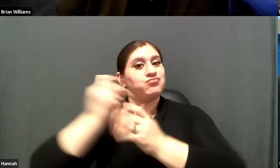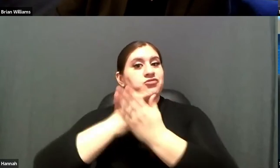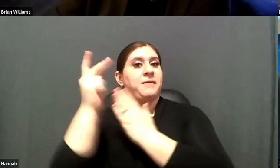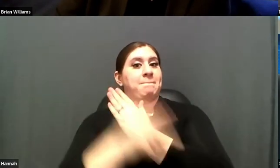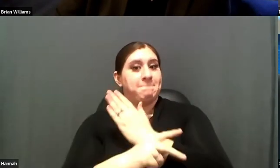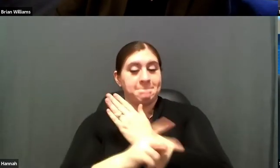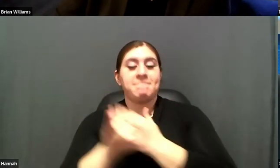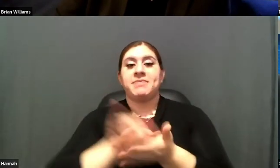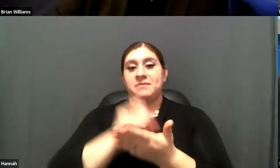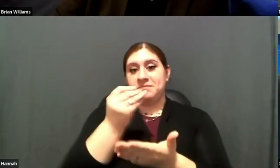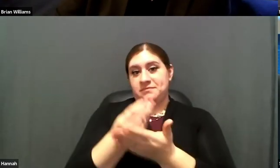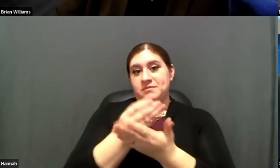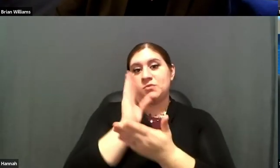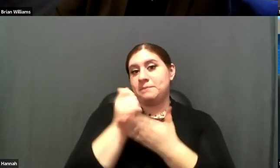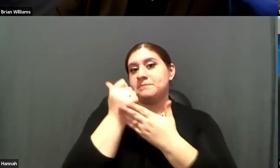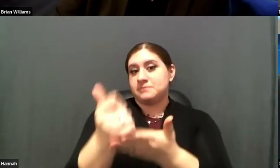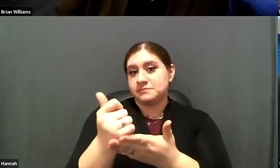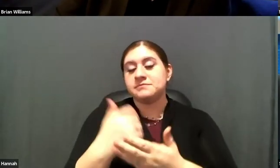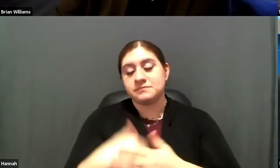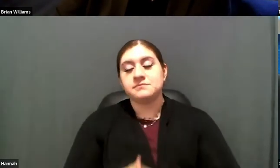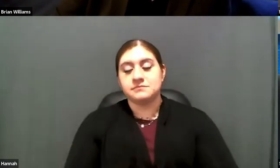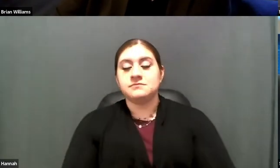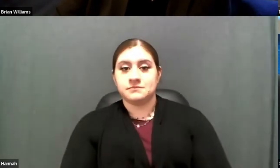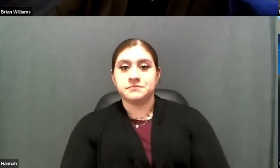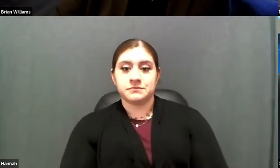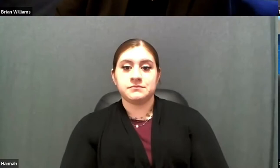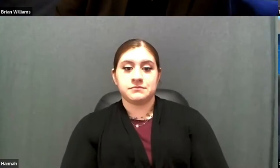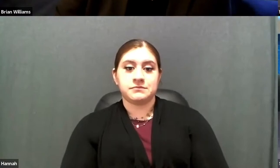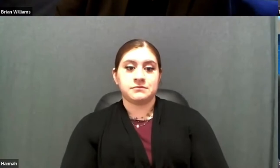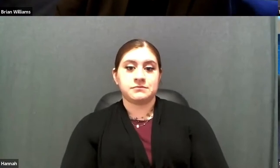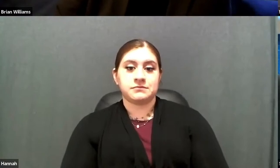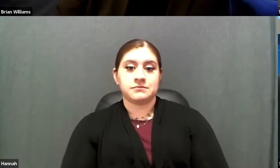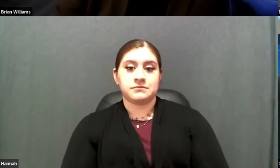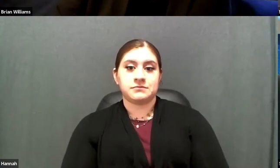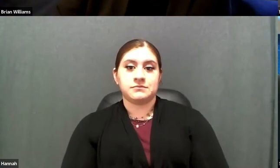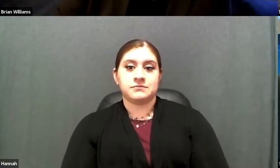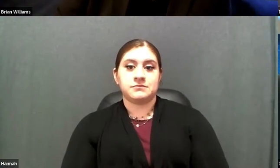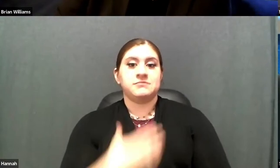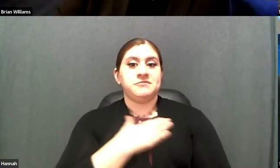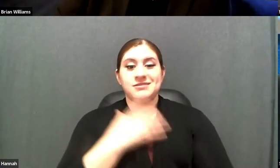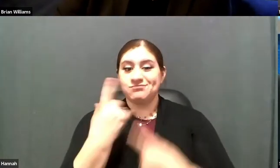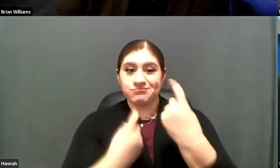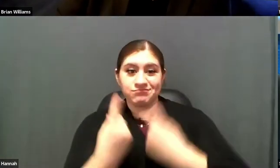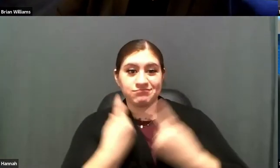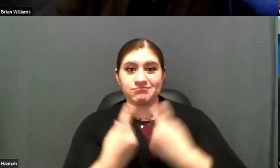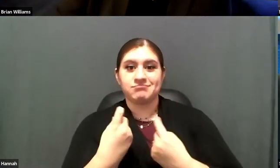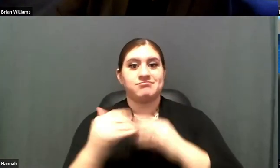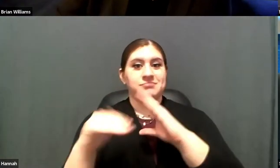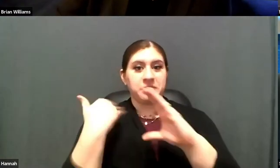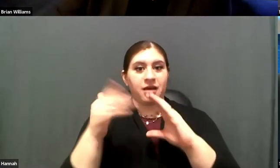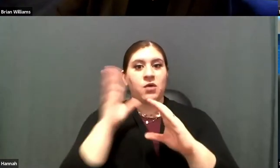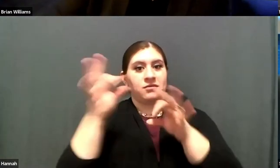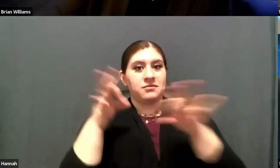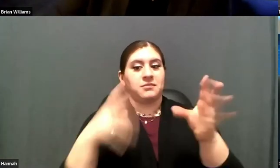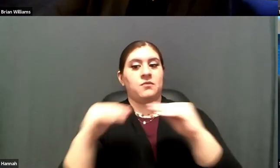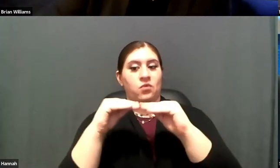this funding would actually be available to you. Awesome. If you have any questions, please feel free to ask me, send me an email, and I can give you more